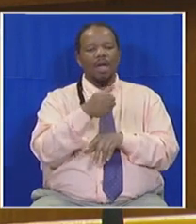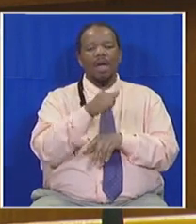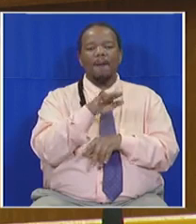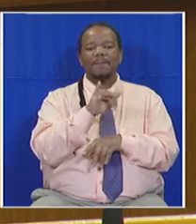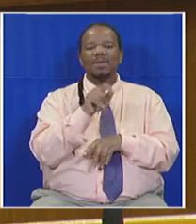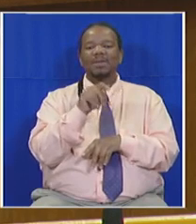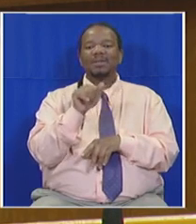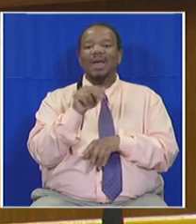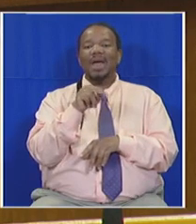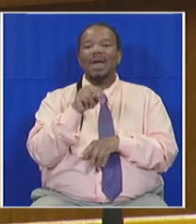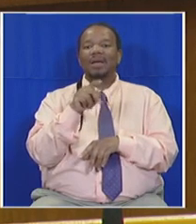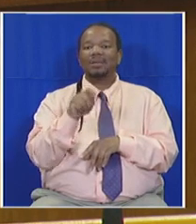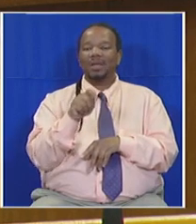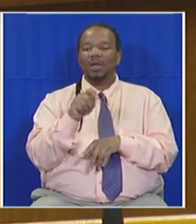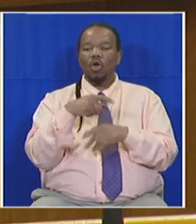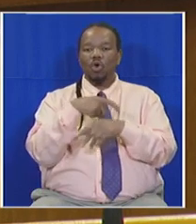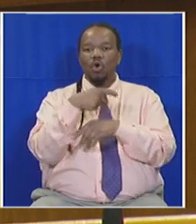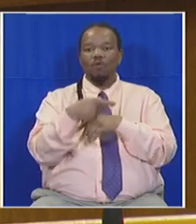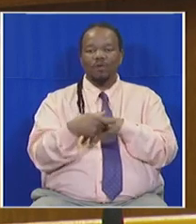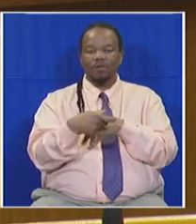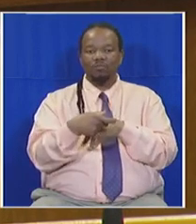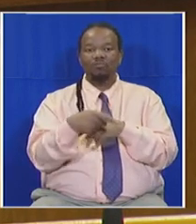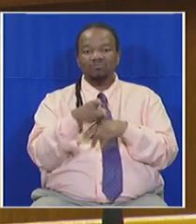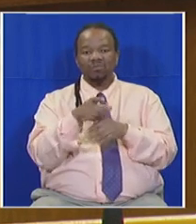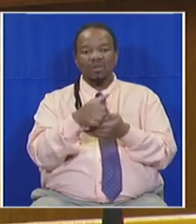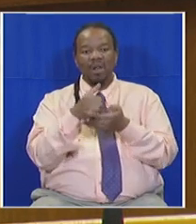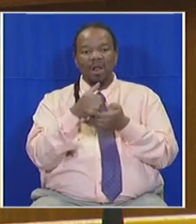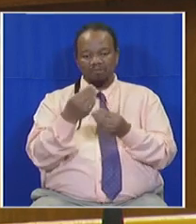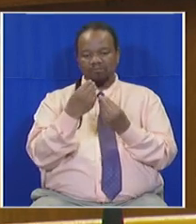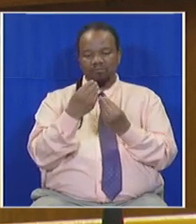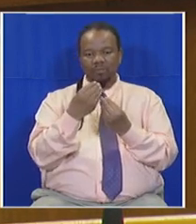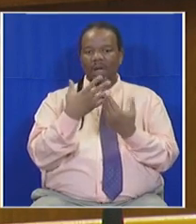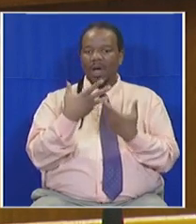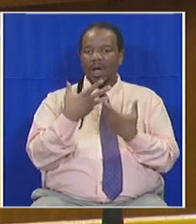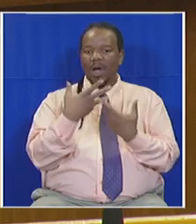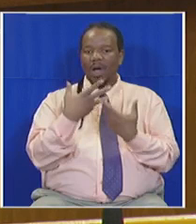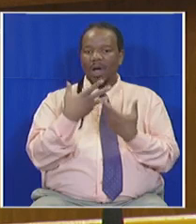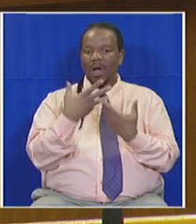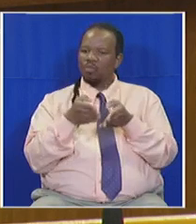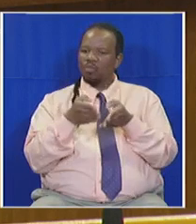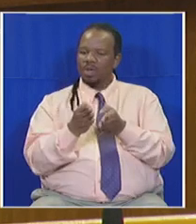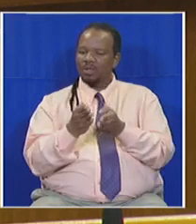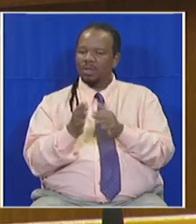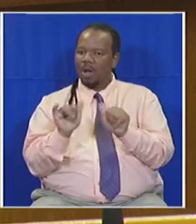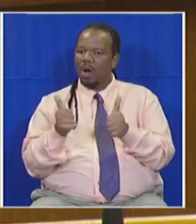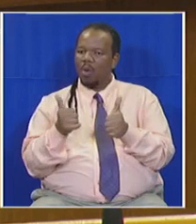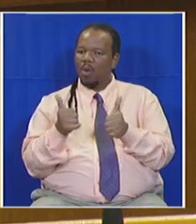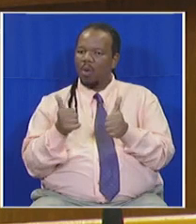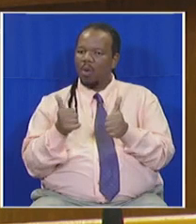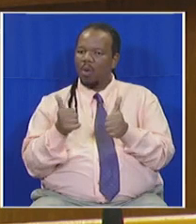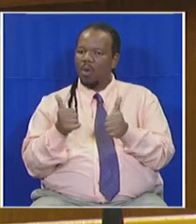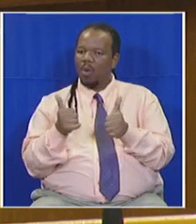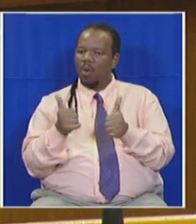which unanimously adopted the new urban agenda. That is the Quito Declaration on Sustainable Cities and